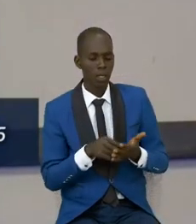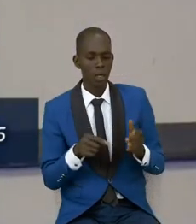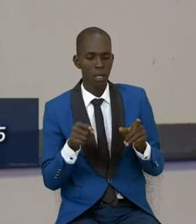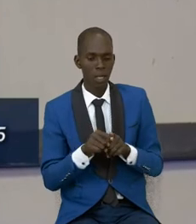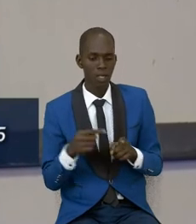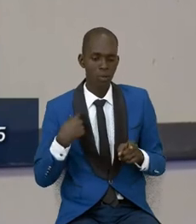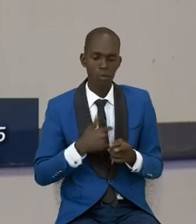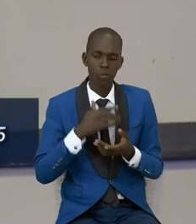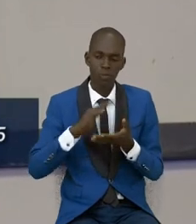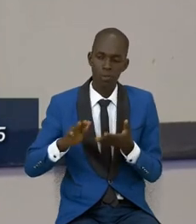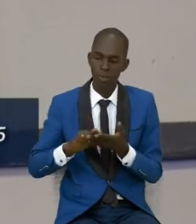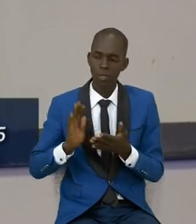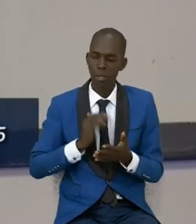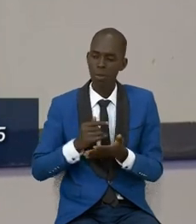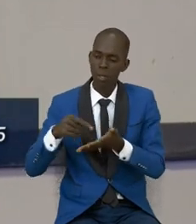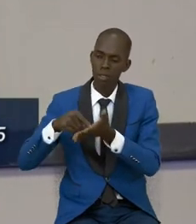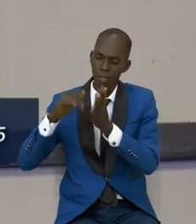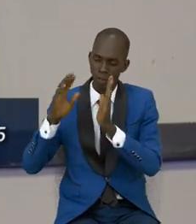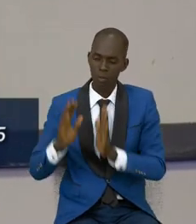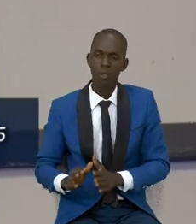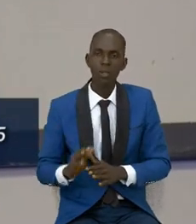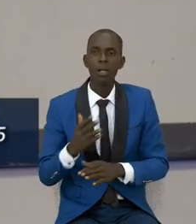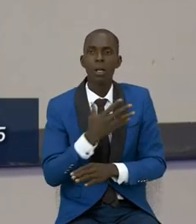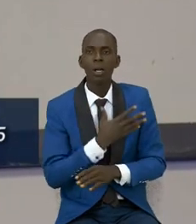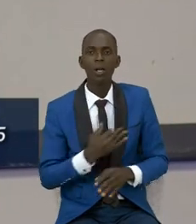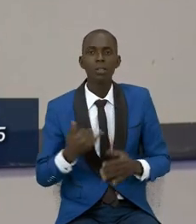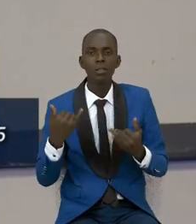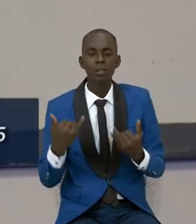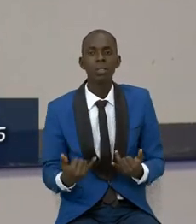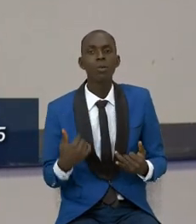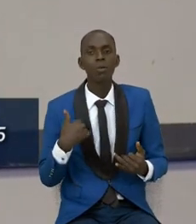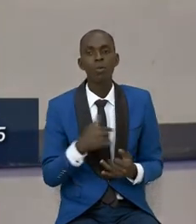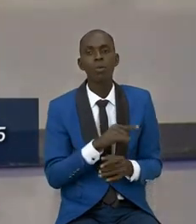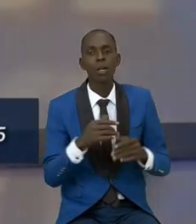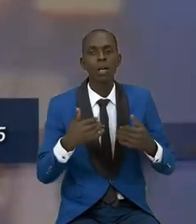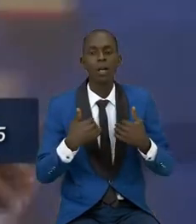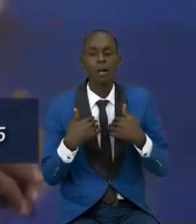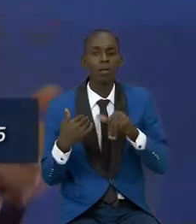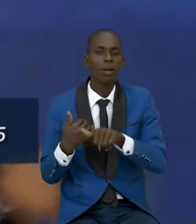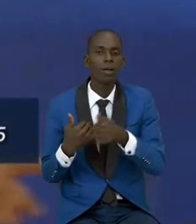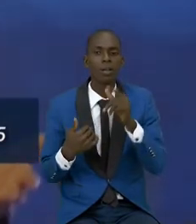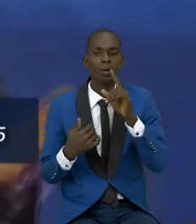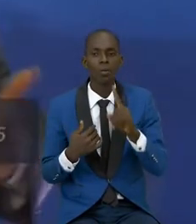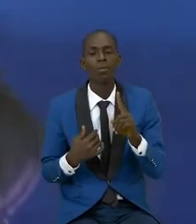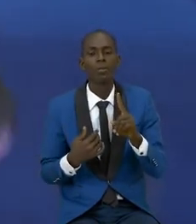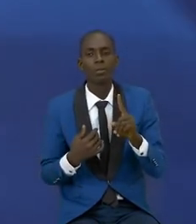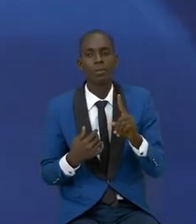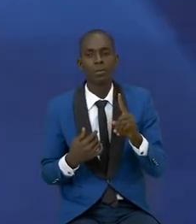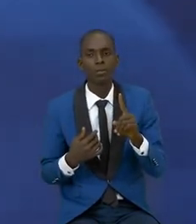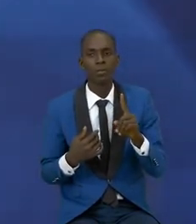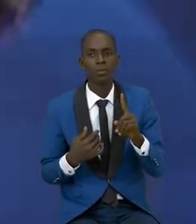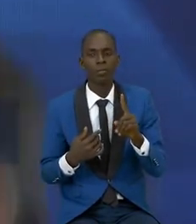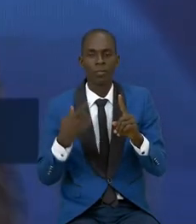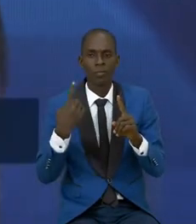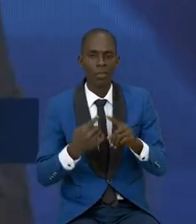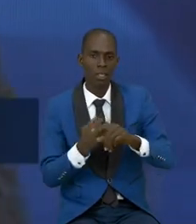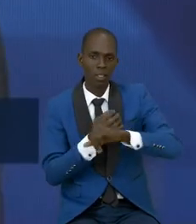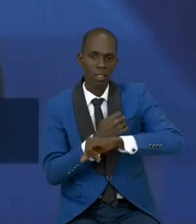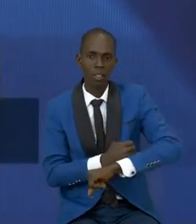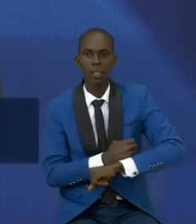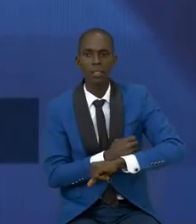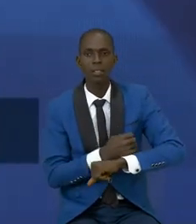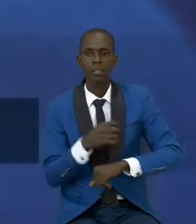our debtors. And then we have a guide, pilgrim relationship. Lead us not